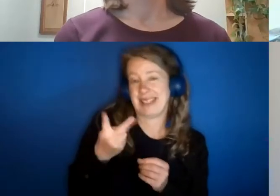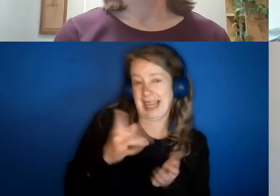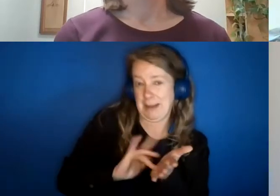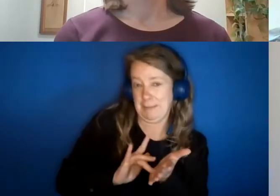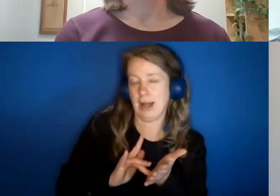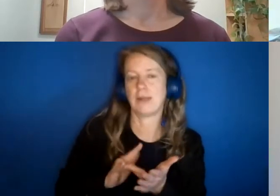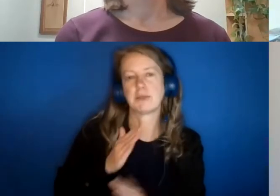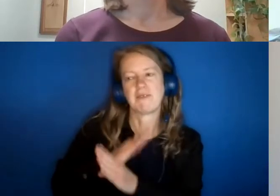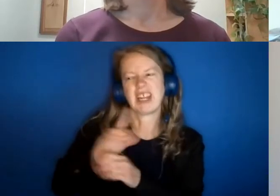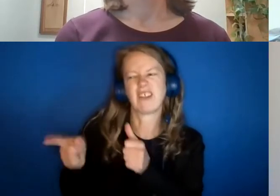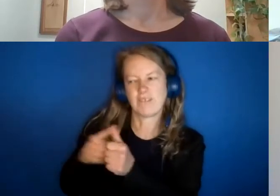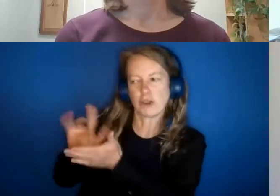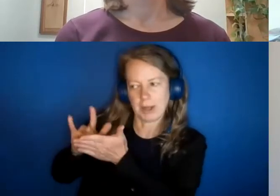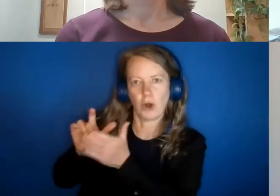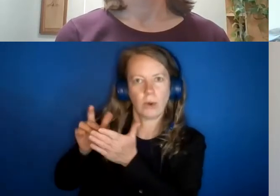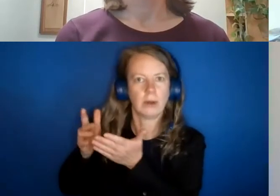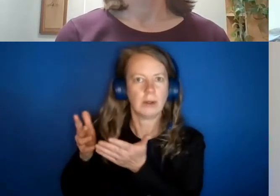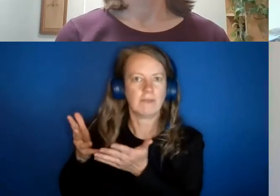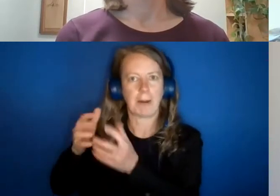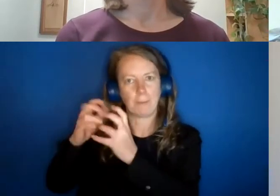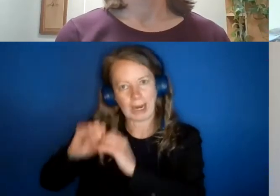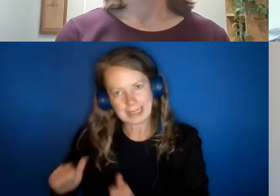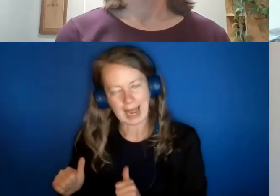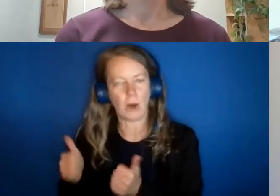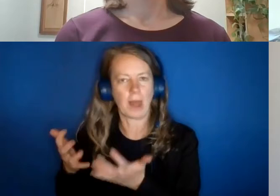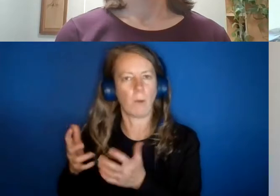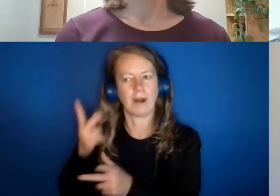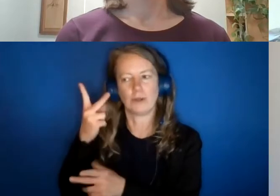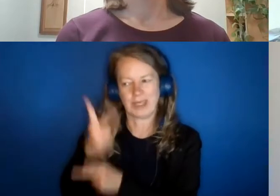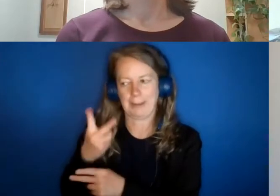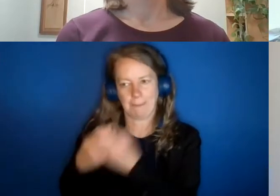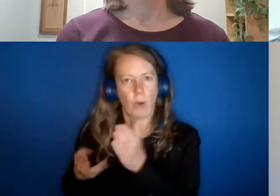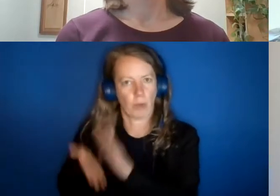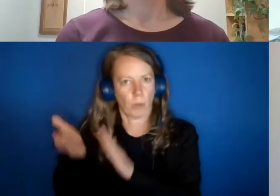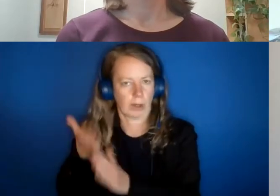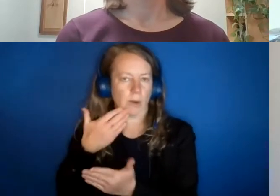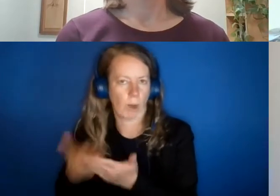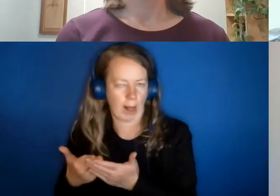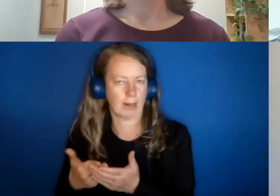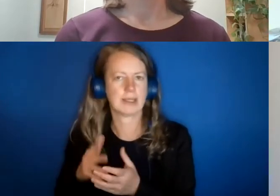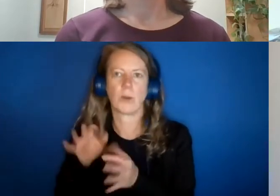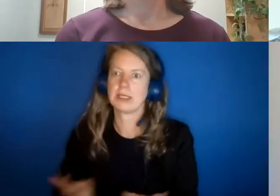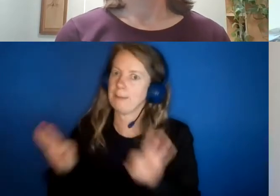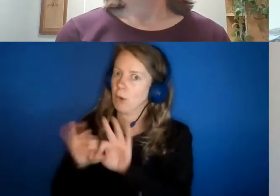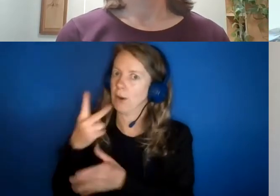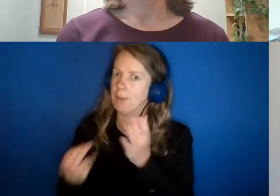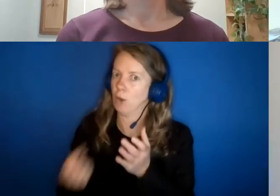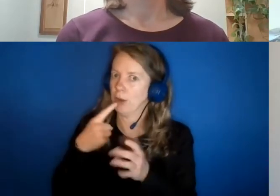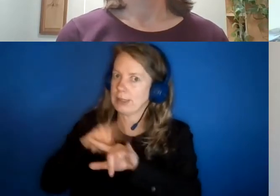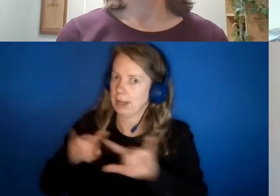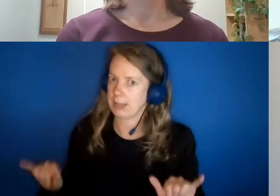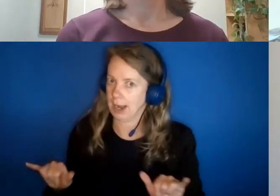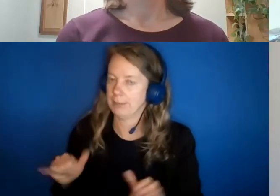your body. So it's very important you take those 2 together so you get the best treatment possible. Paxlovid